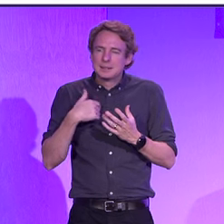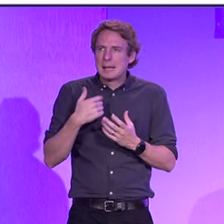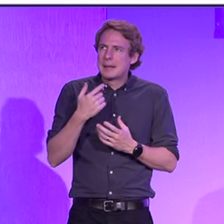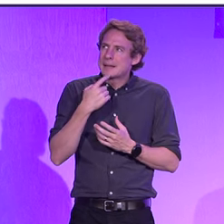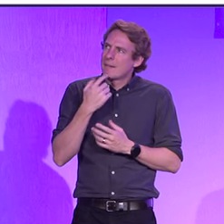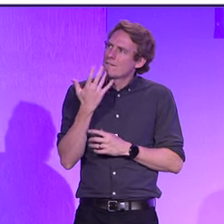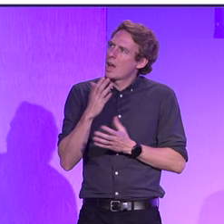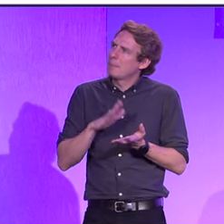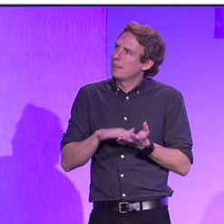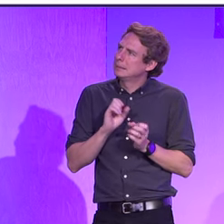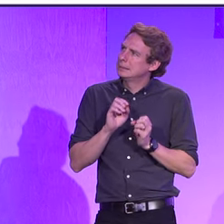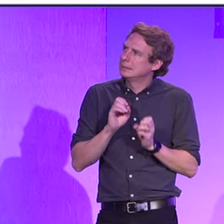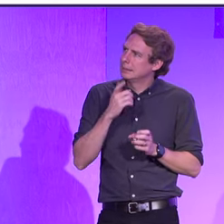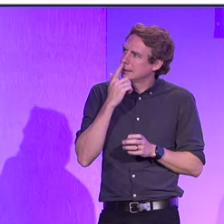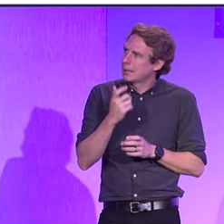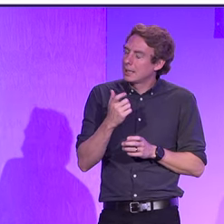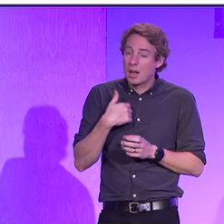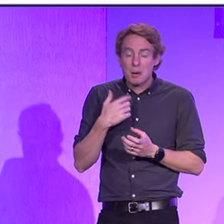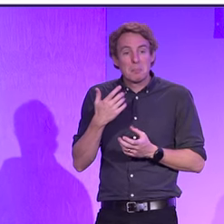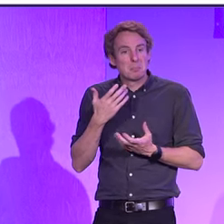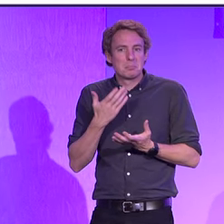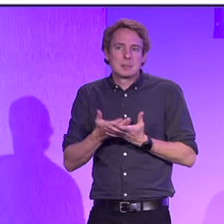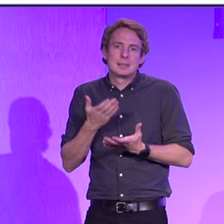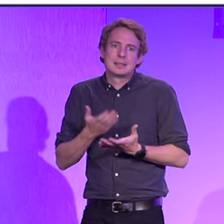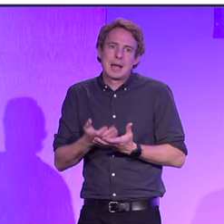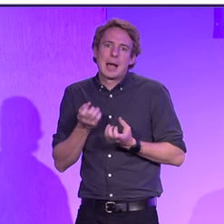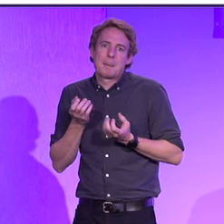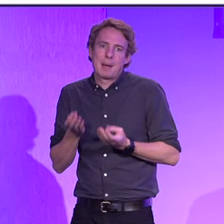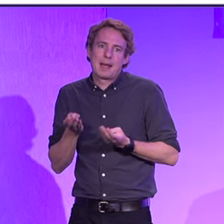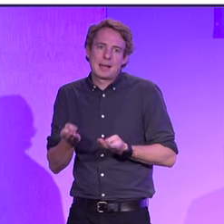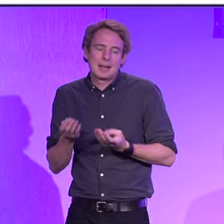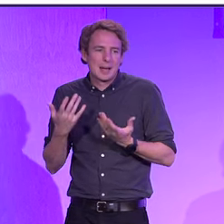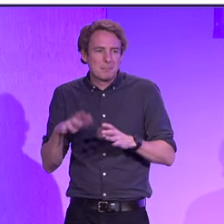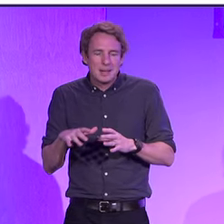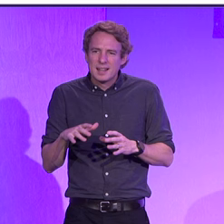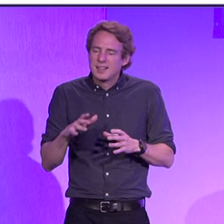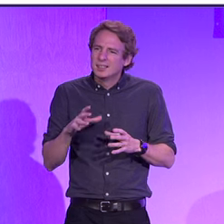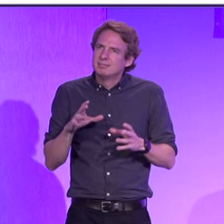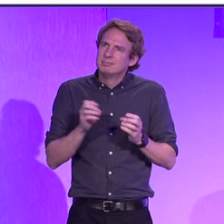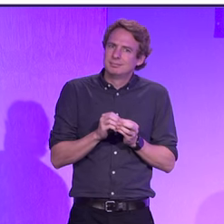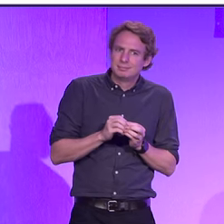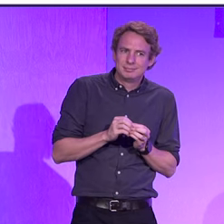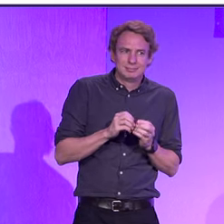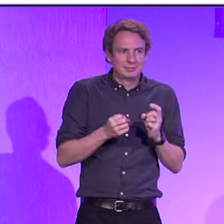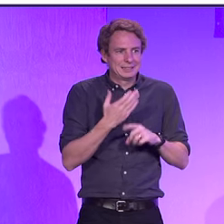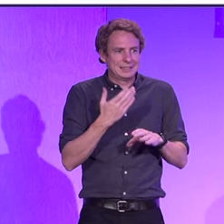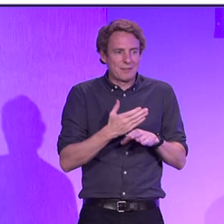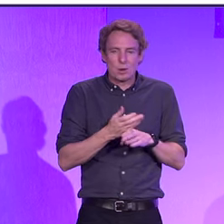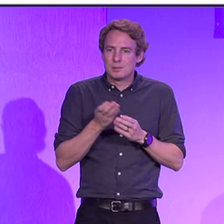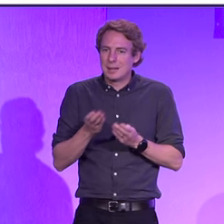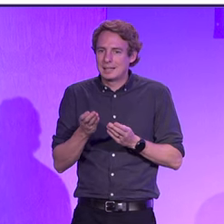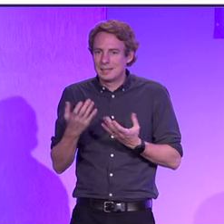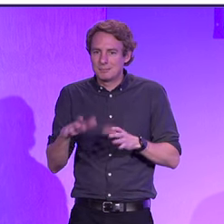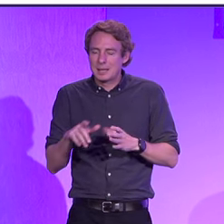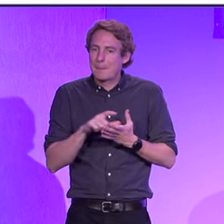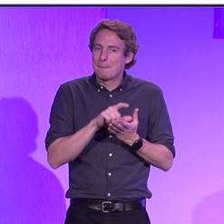about for 5 minutes? And of course, baking is something I'm very obsessed with, so I decided to do DevOps and baking. The talk was called Pastry